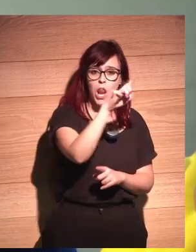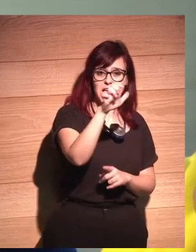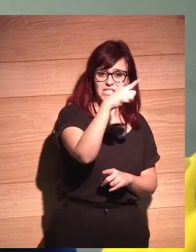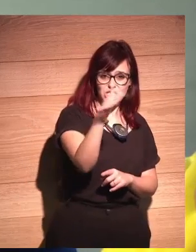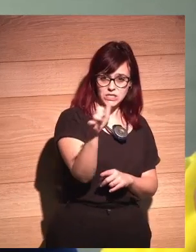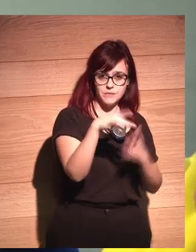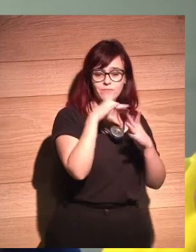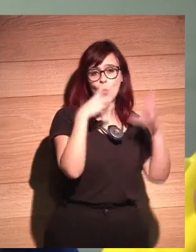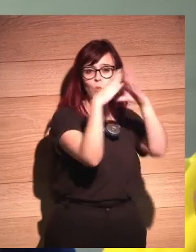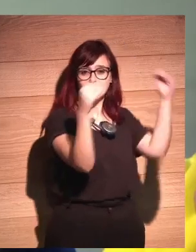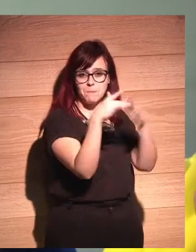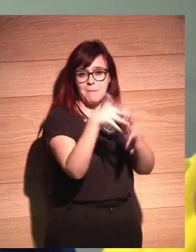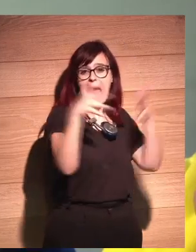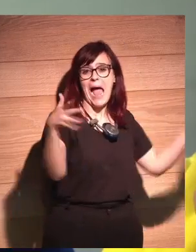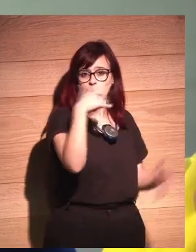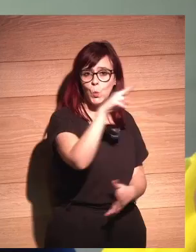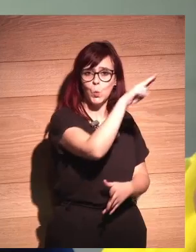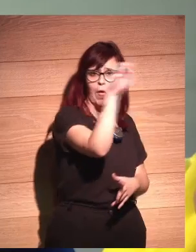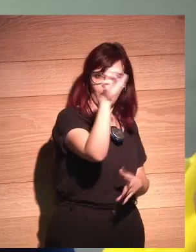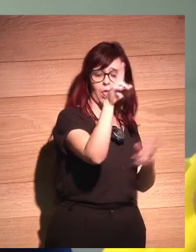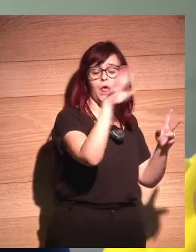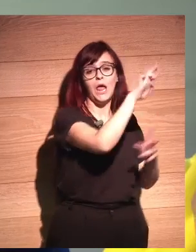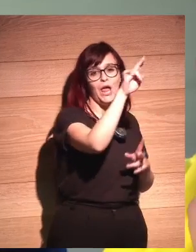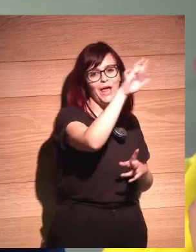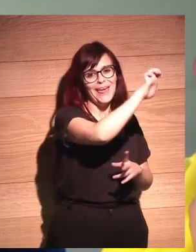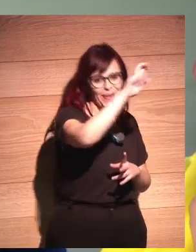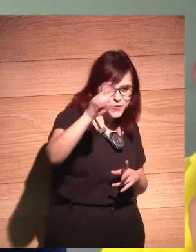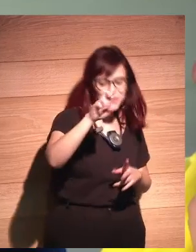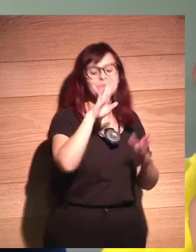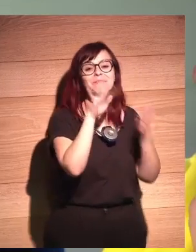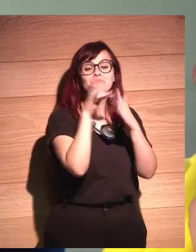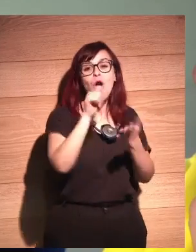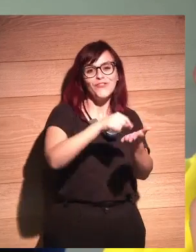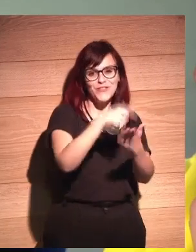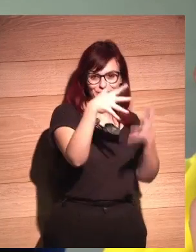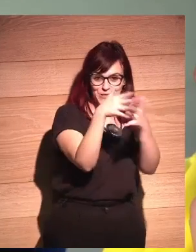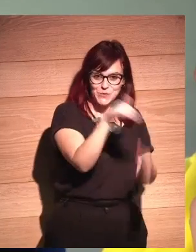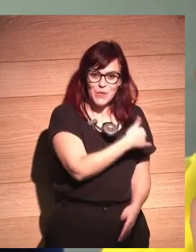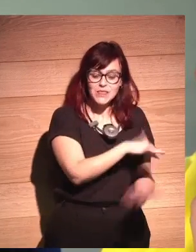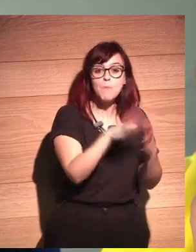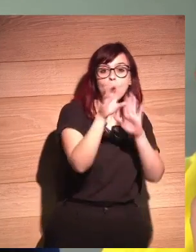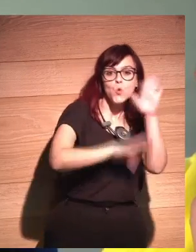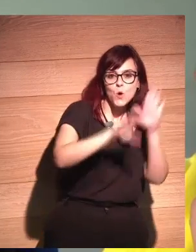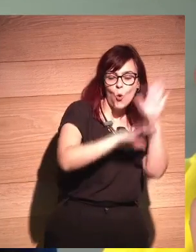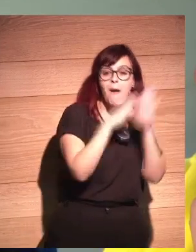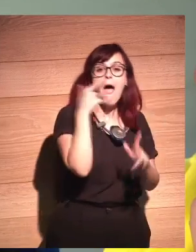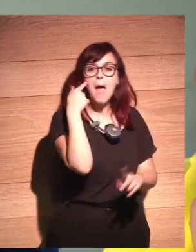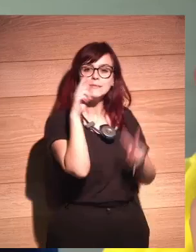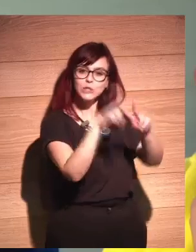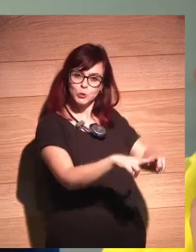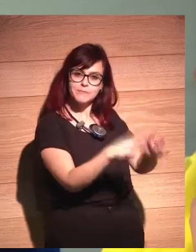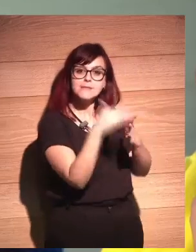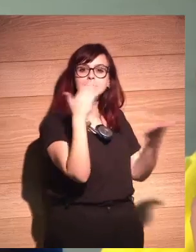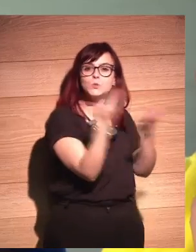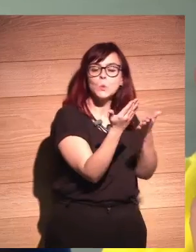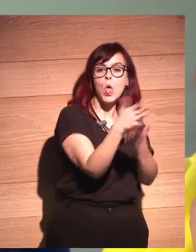colleges are very relevant in the US. We explained to him that when I'm going to hire a student or whatever, I can